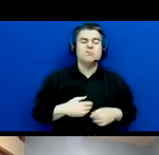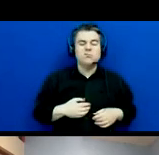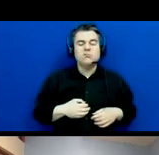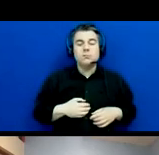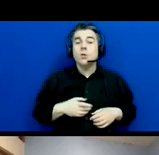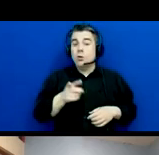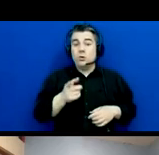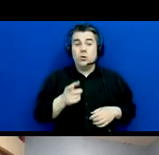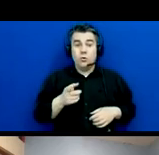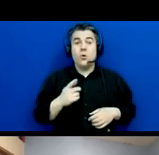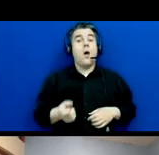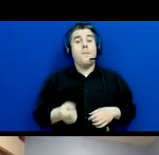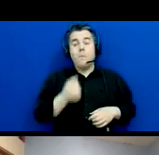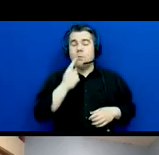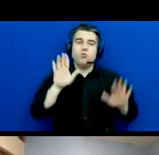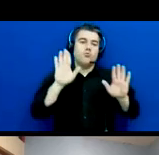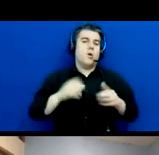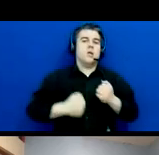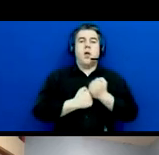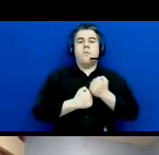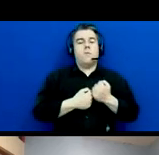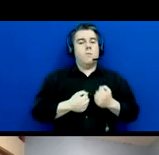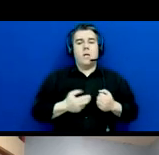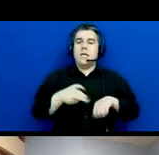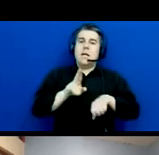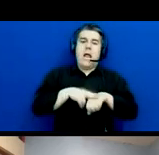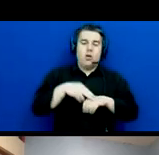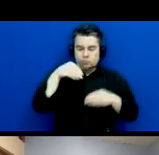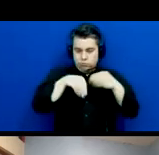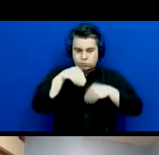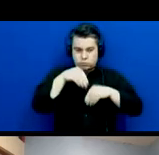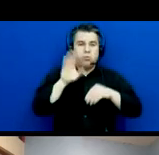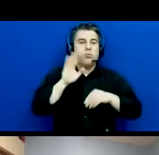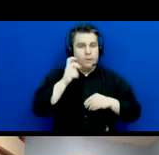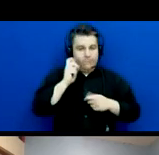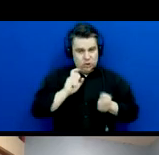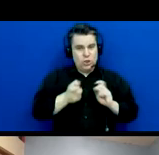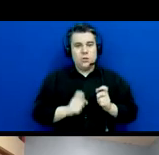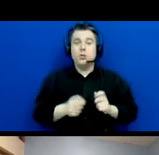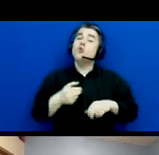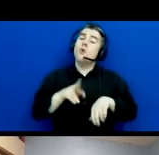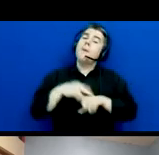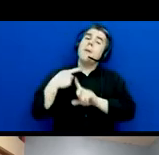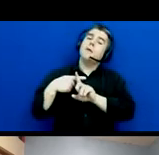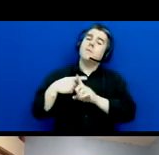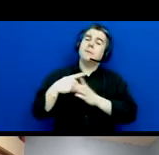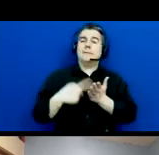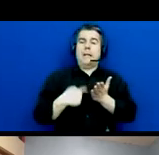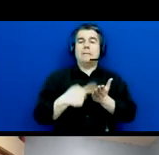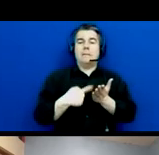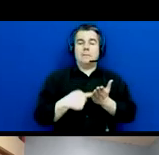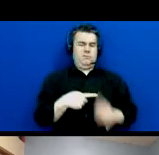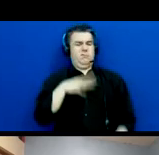are great plant-based supplements and natural ingredients, you can have some changes. Usually they're positive, but sometimes it makes you go,